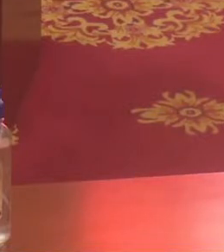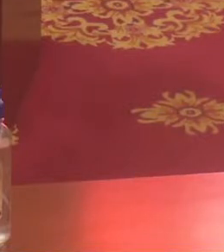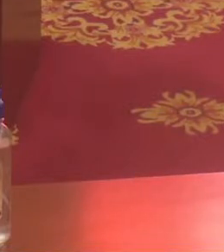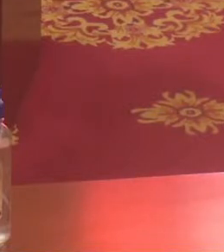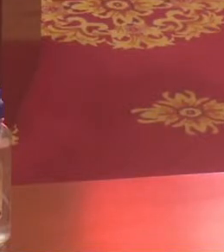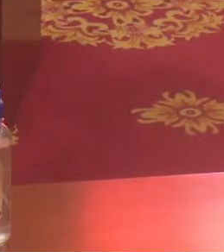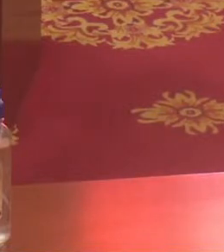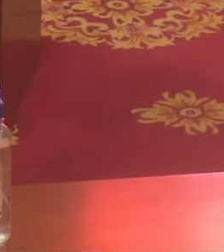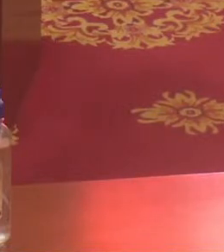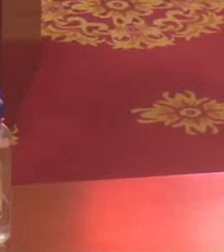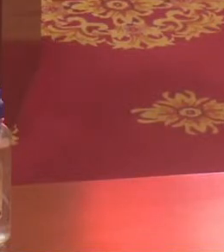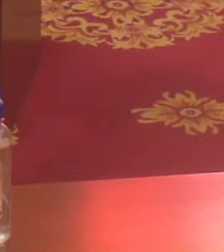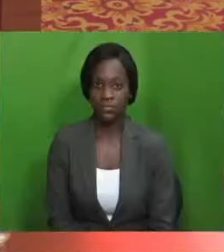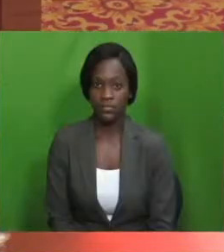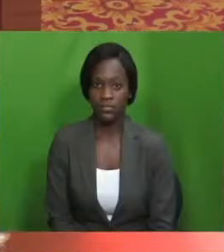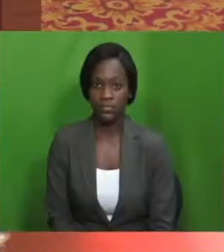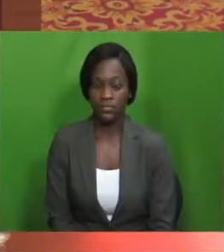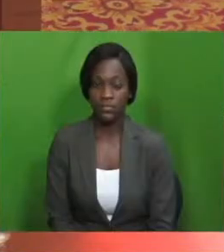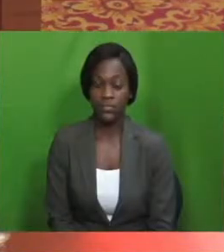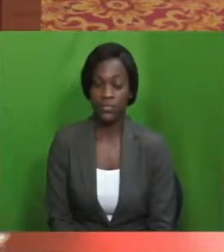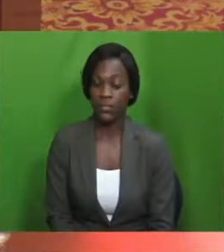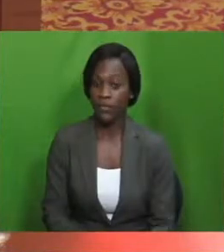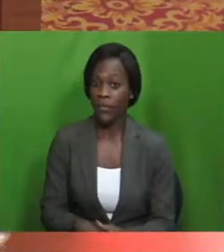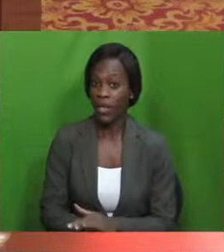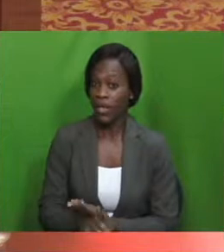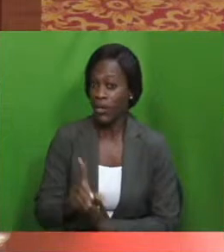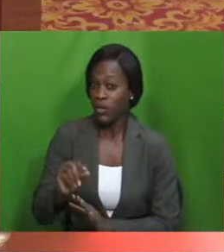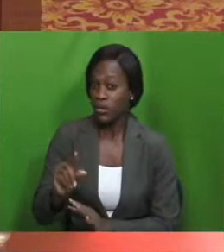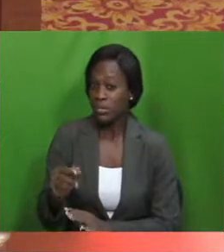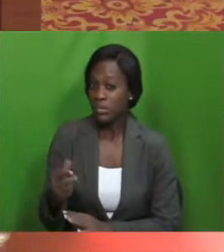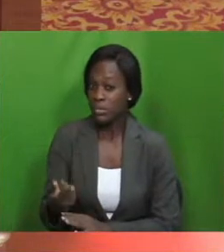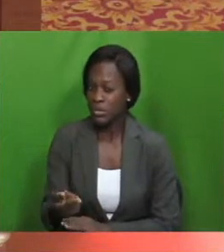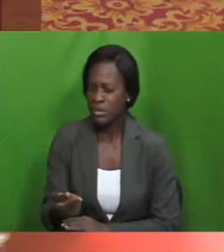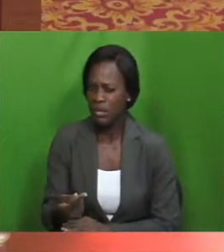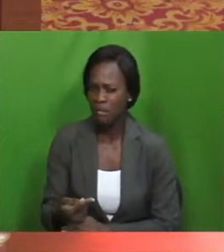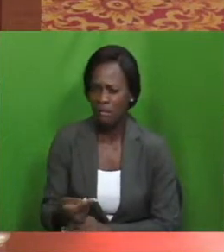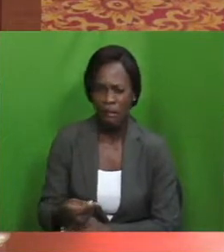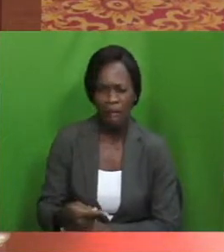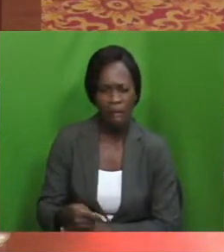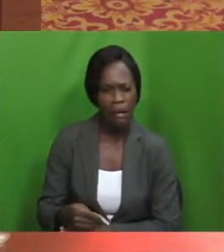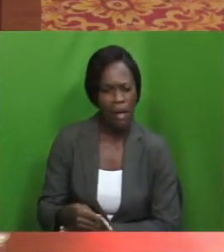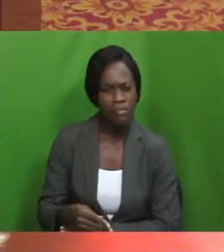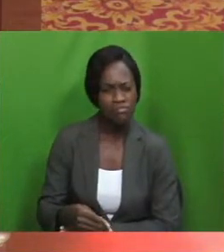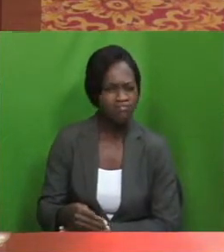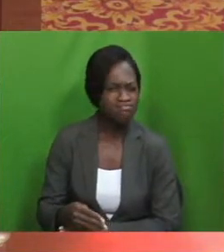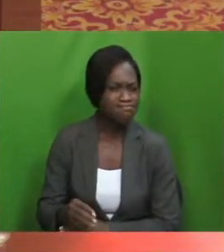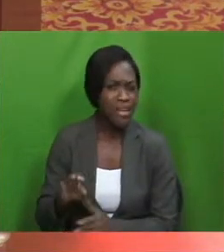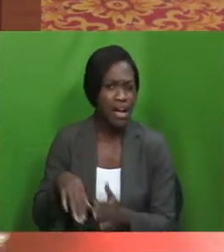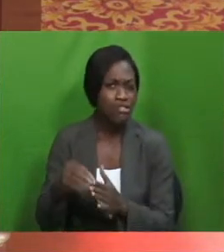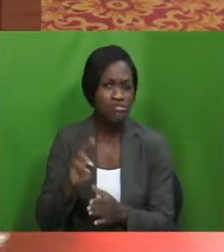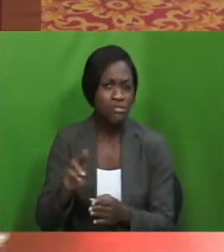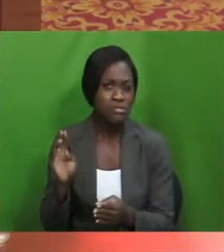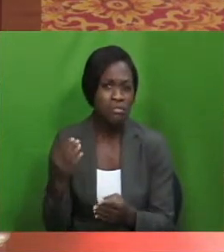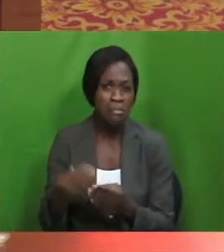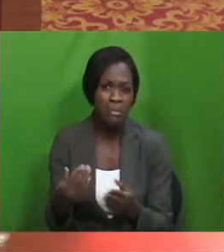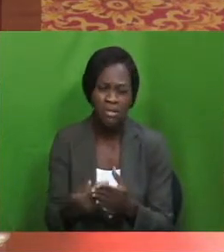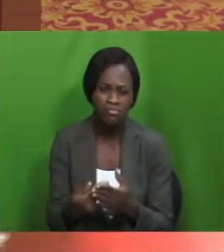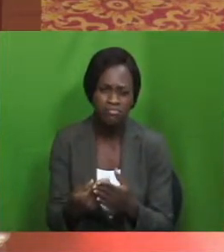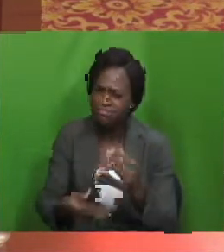the revenues contracted, no thanks to COVID, but expenditures escalated. So